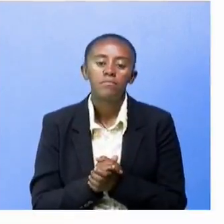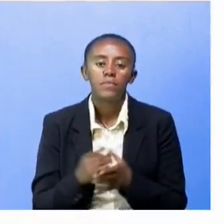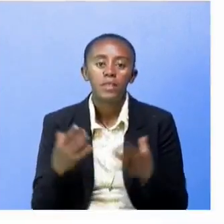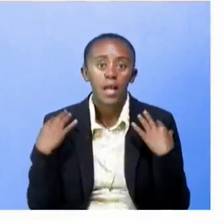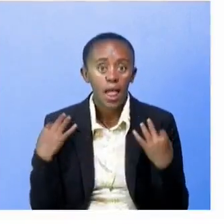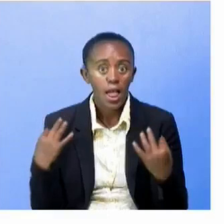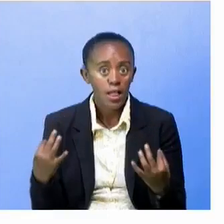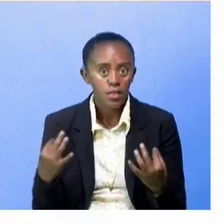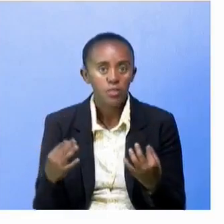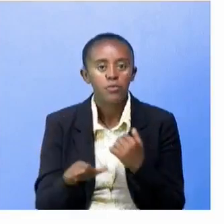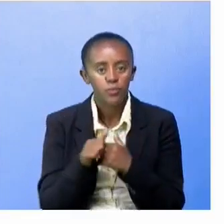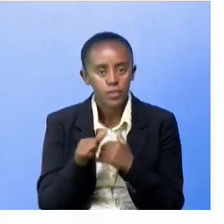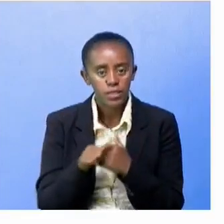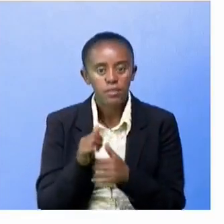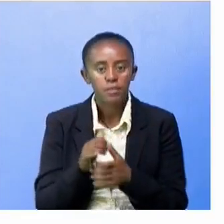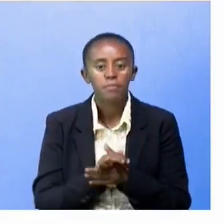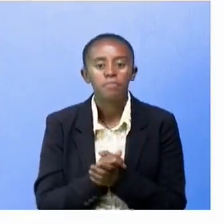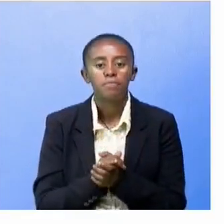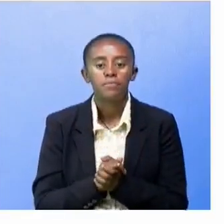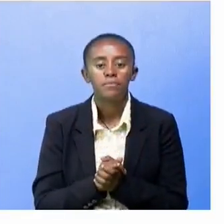risks